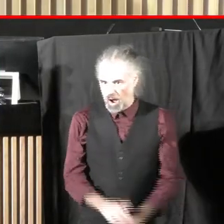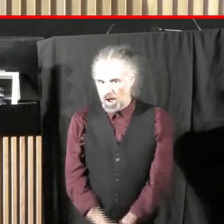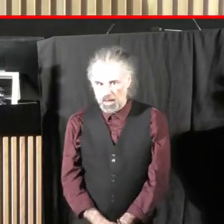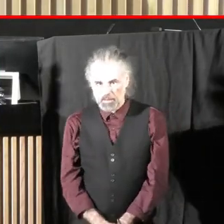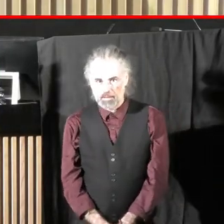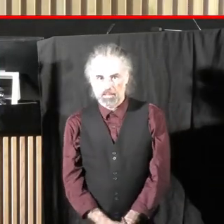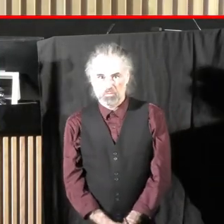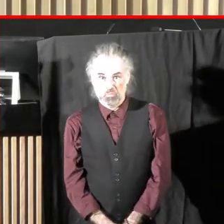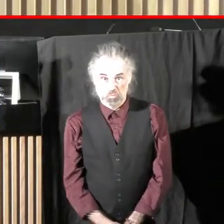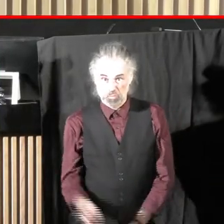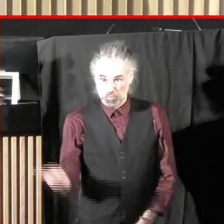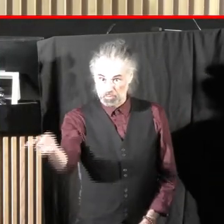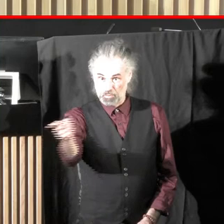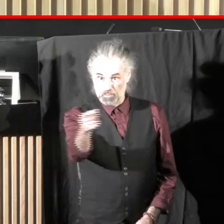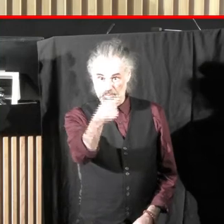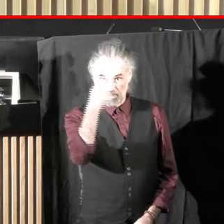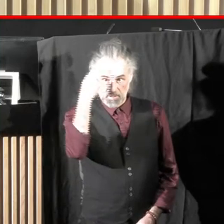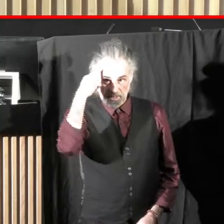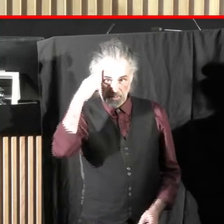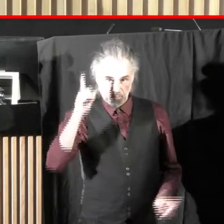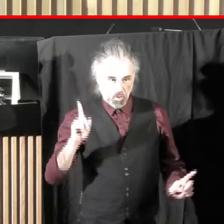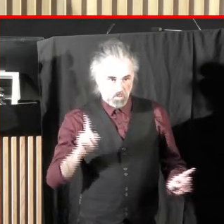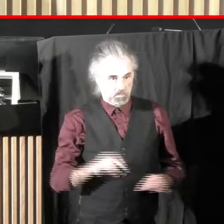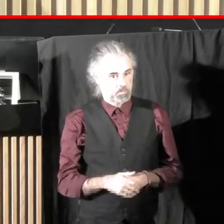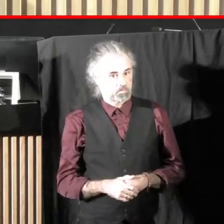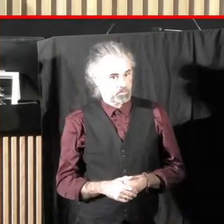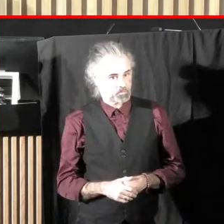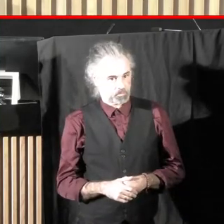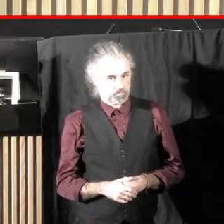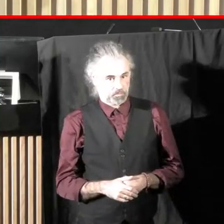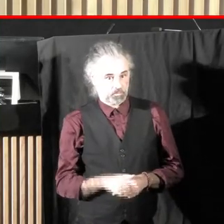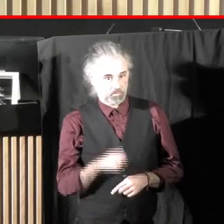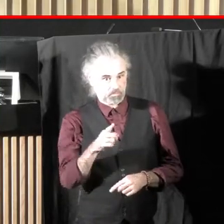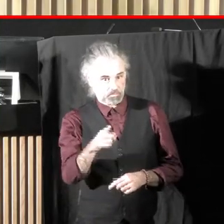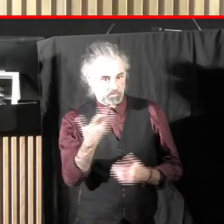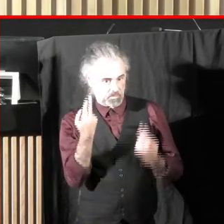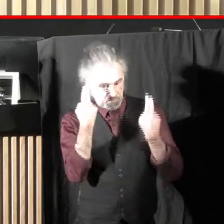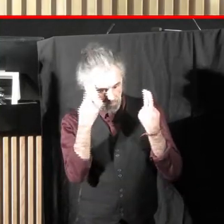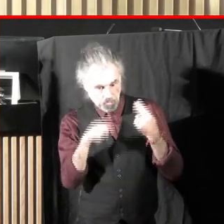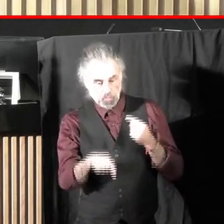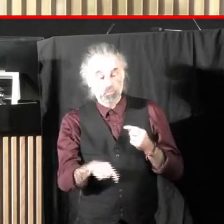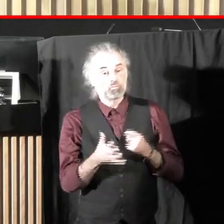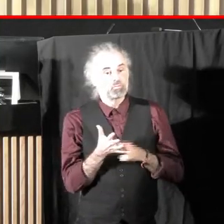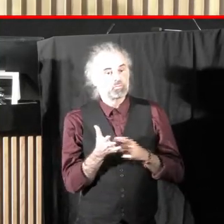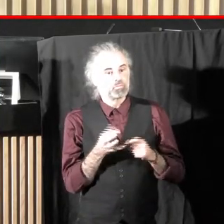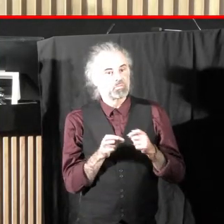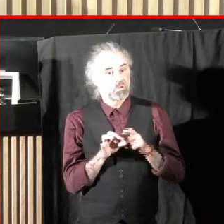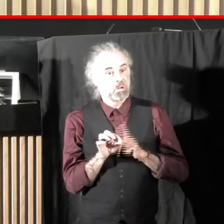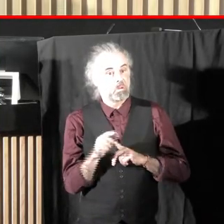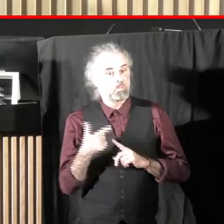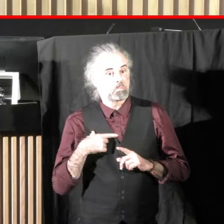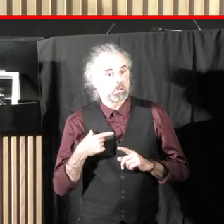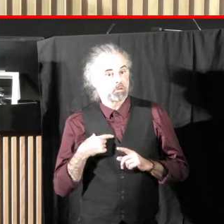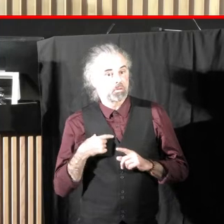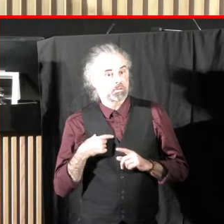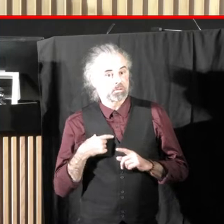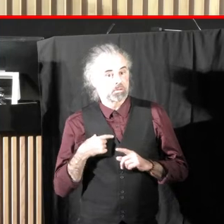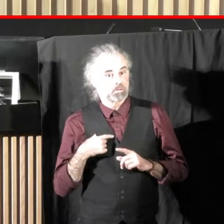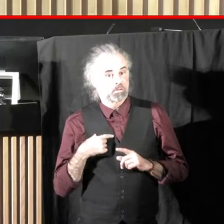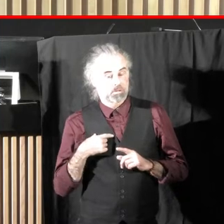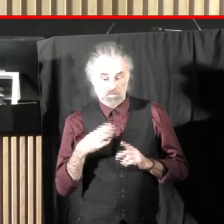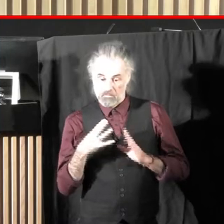do you think that Ruby may have passed away because of the impact of the toxins